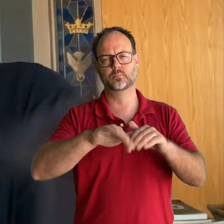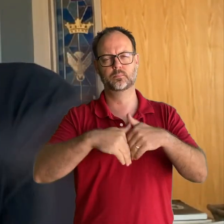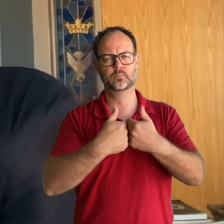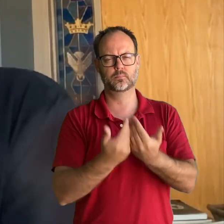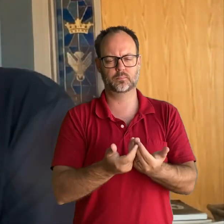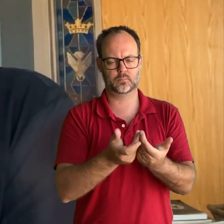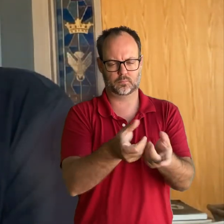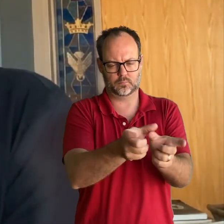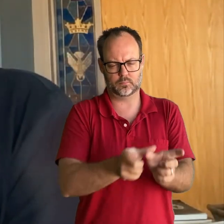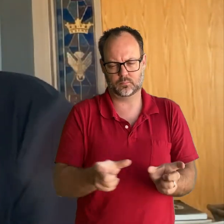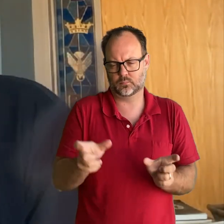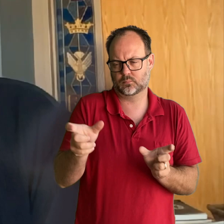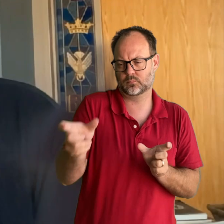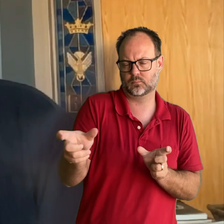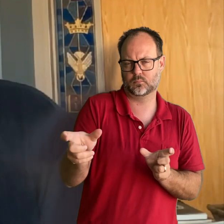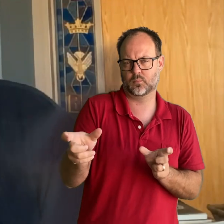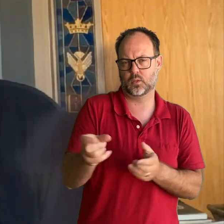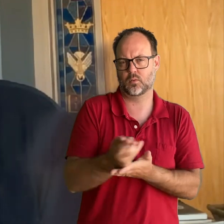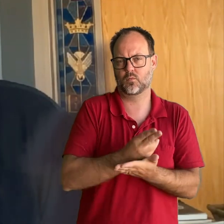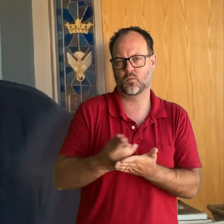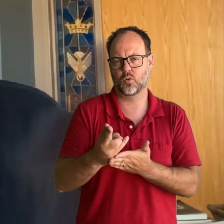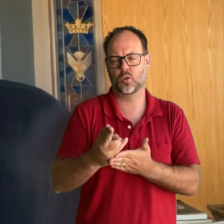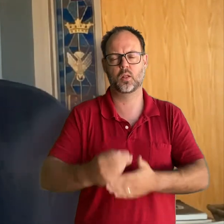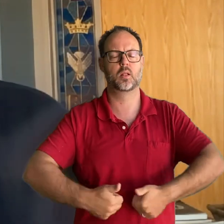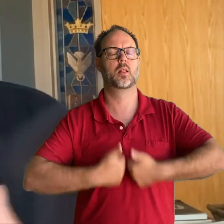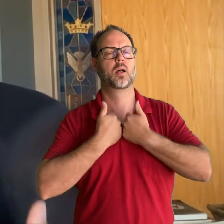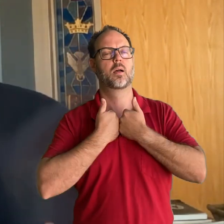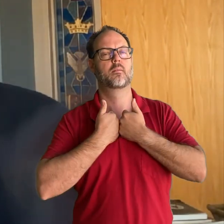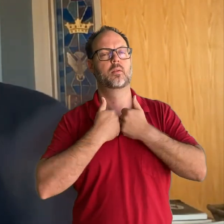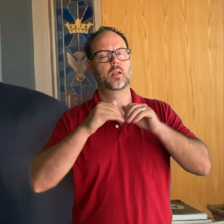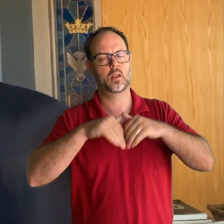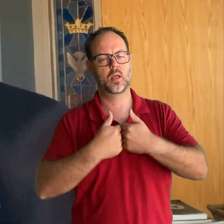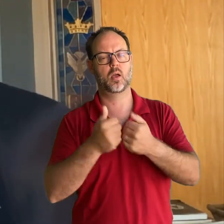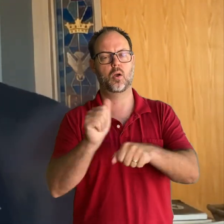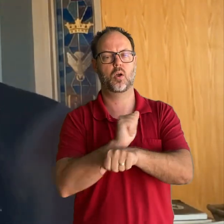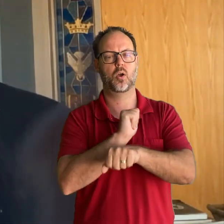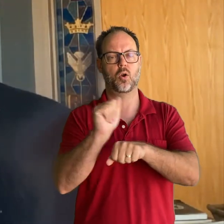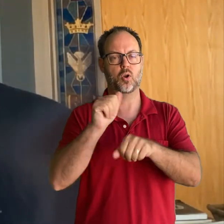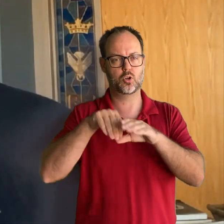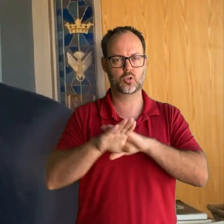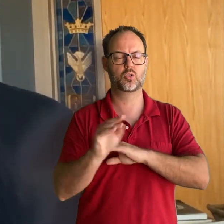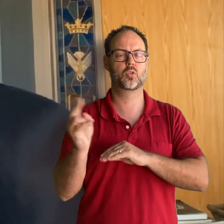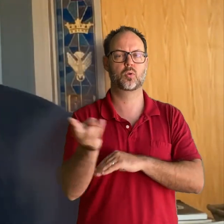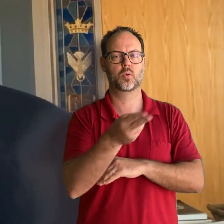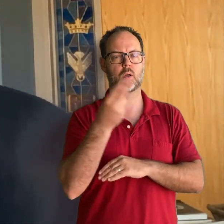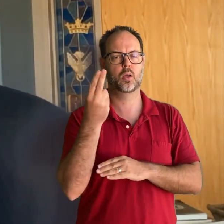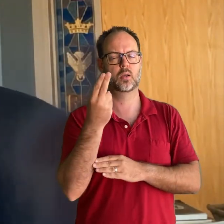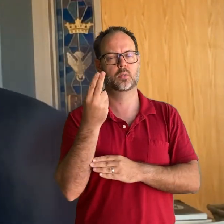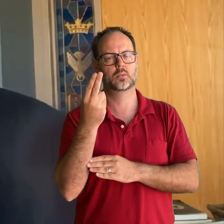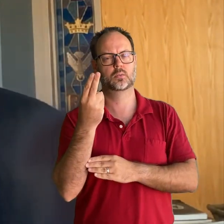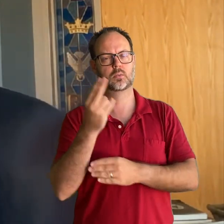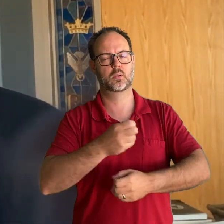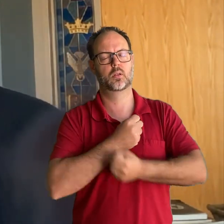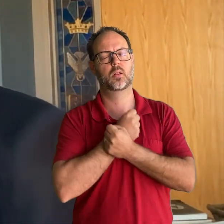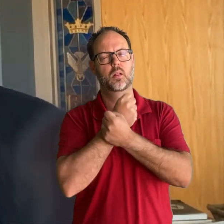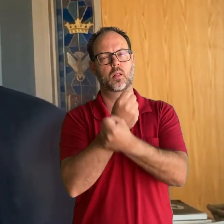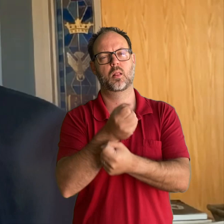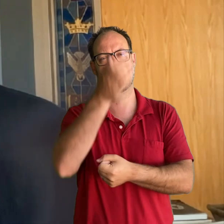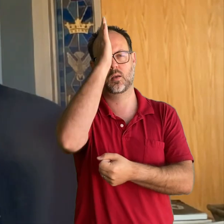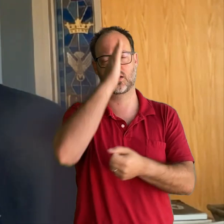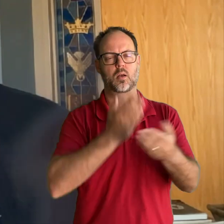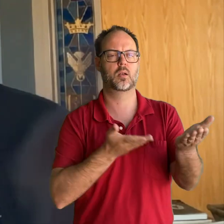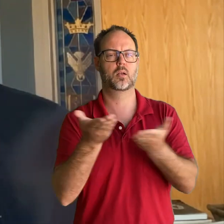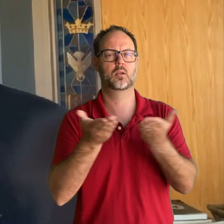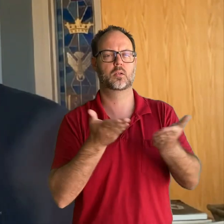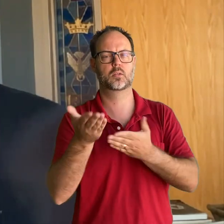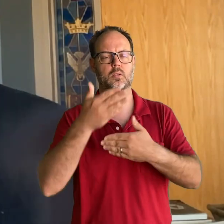sets us apart for a holy life, and how He works in and through us to love God, to serve